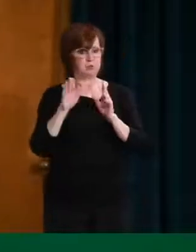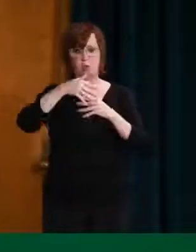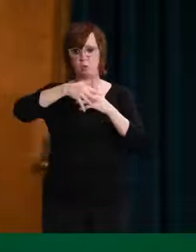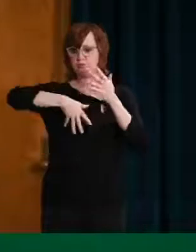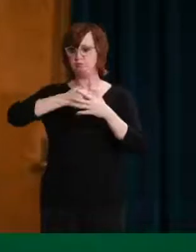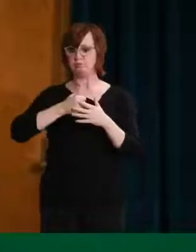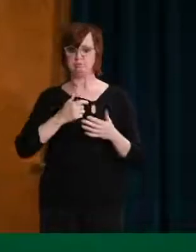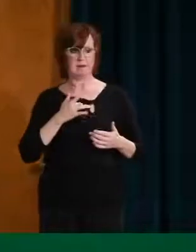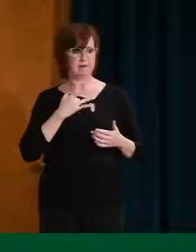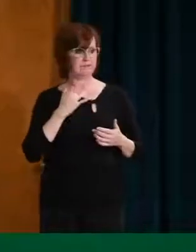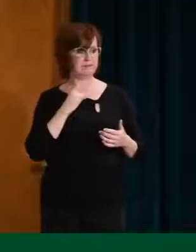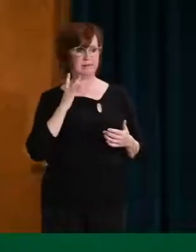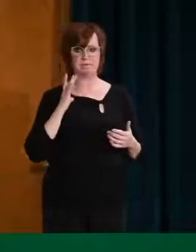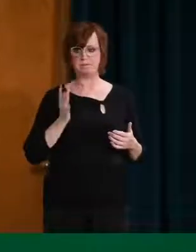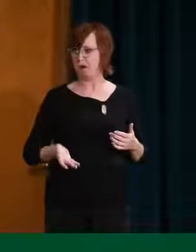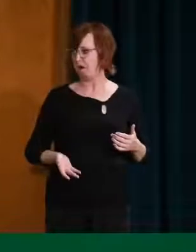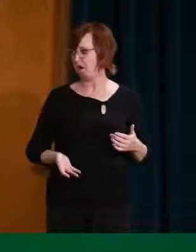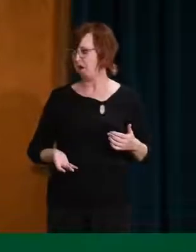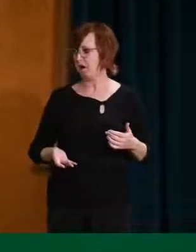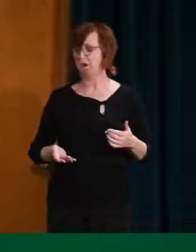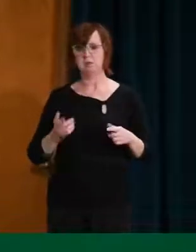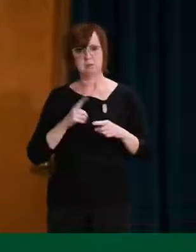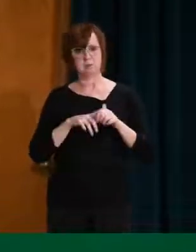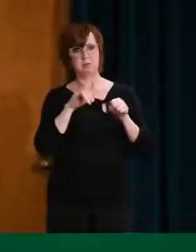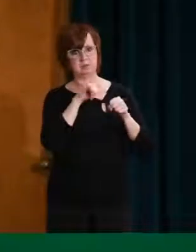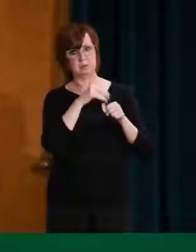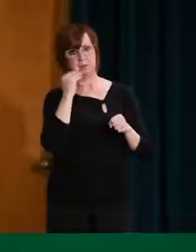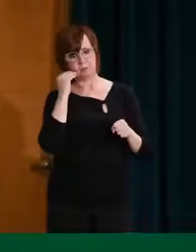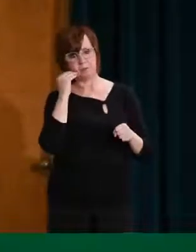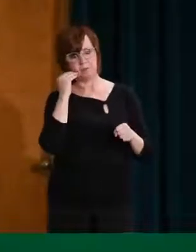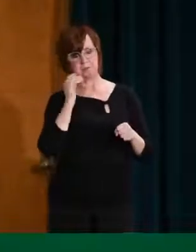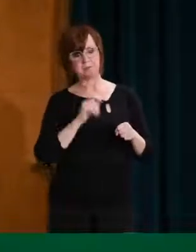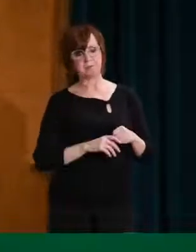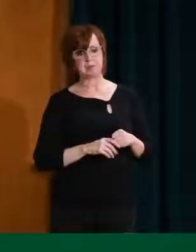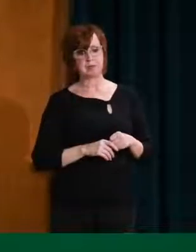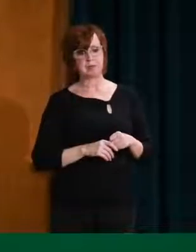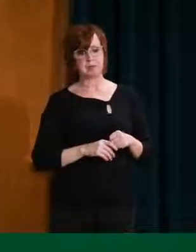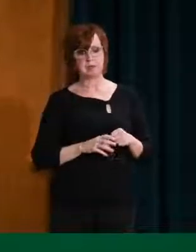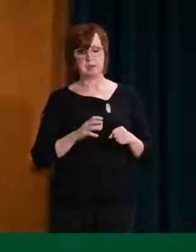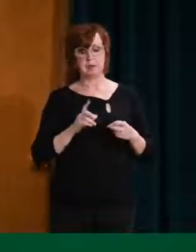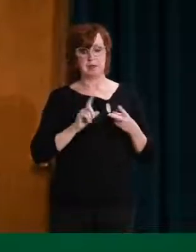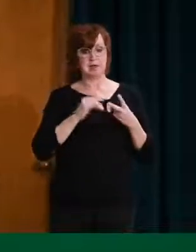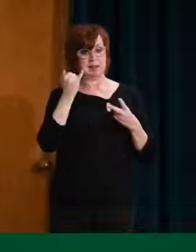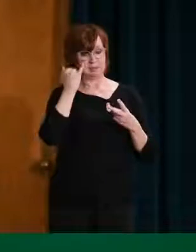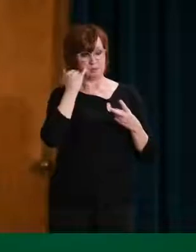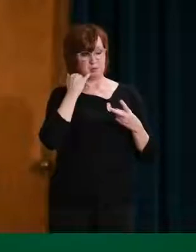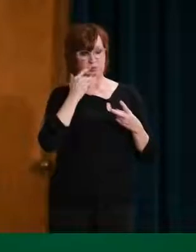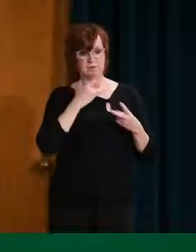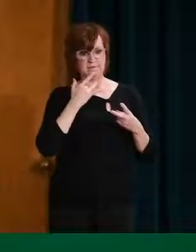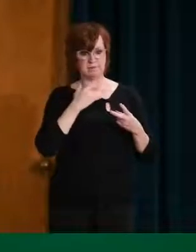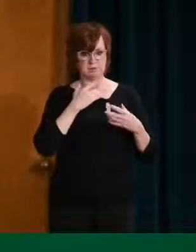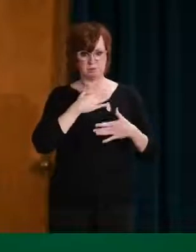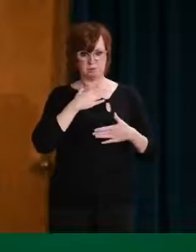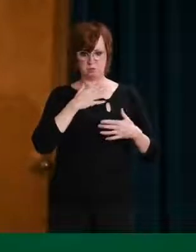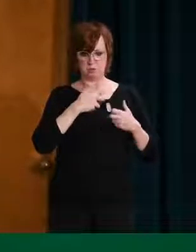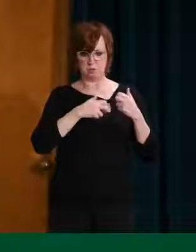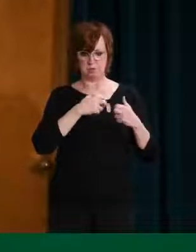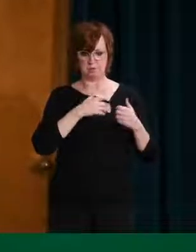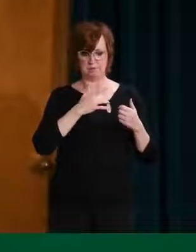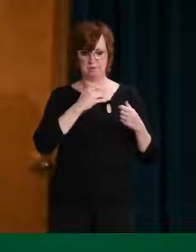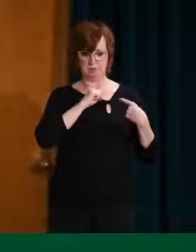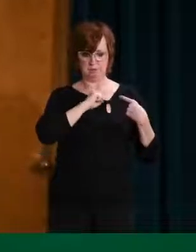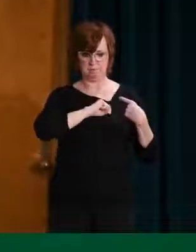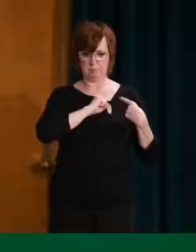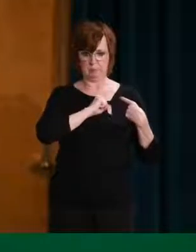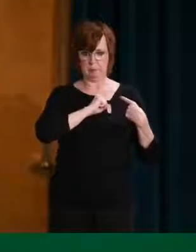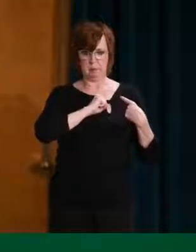well, and immediately self-isolating yourself if you have any respiratory symptoms, I think are two pillars on which everything else rests. And of